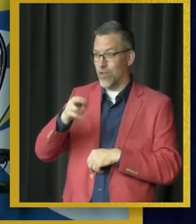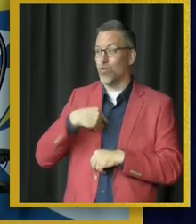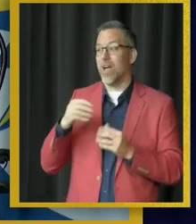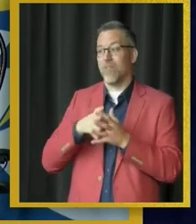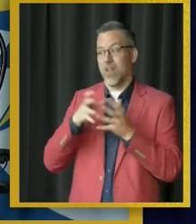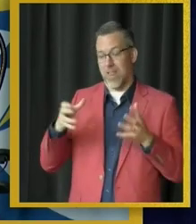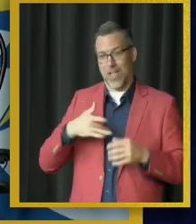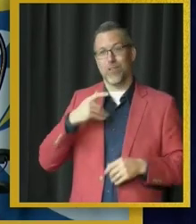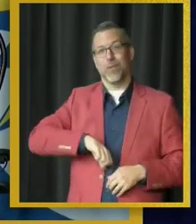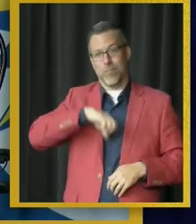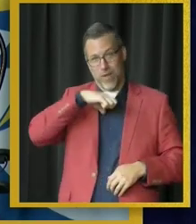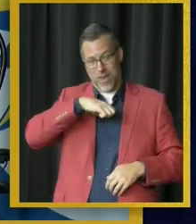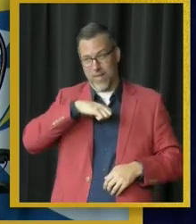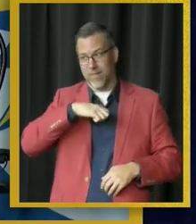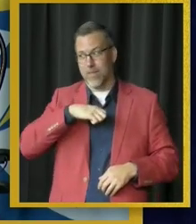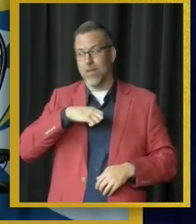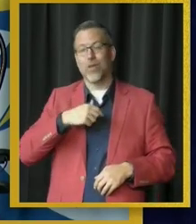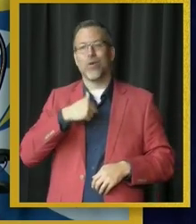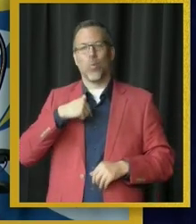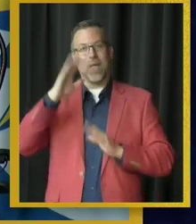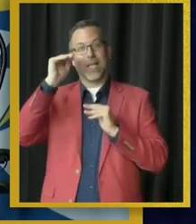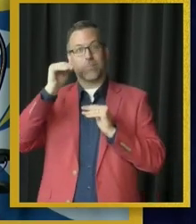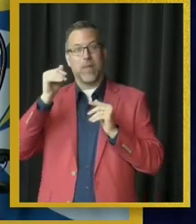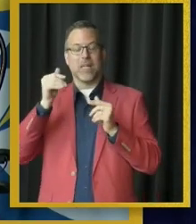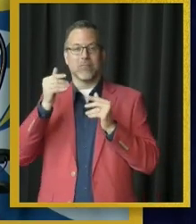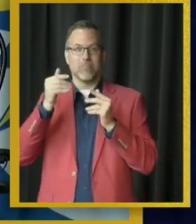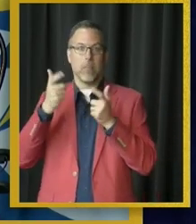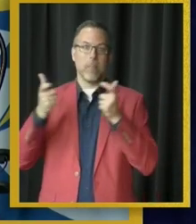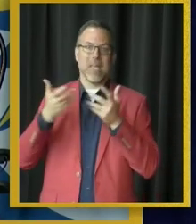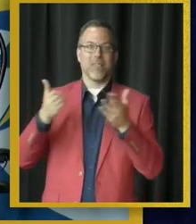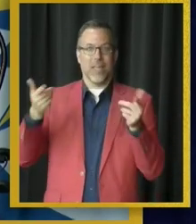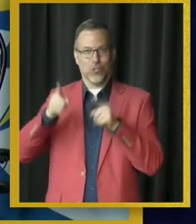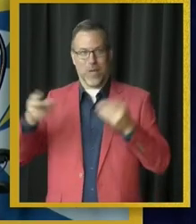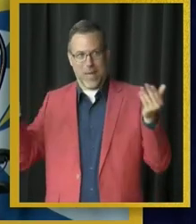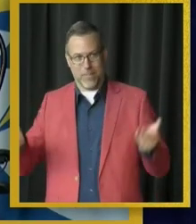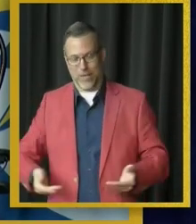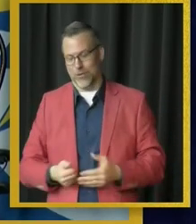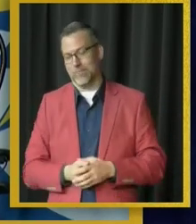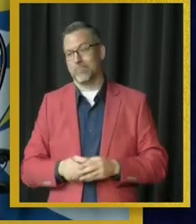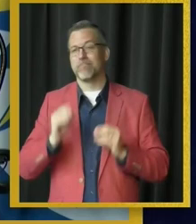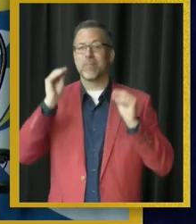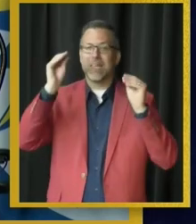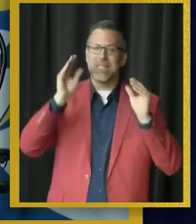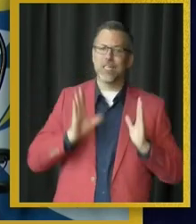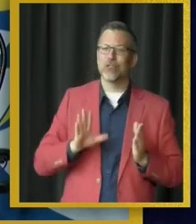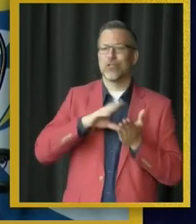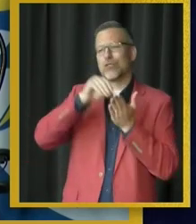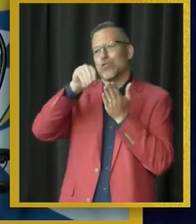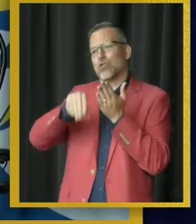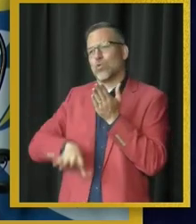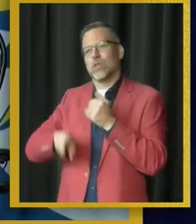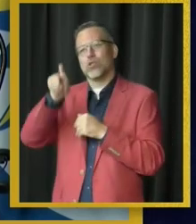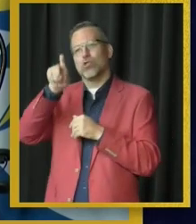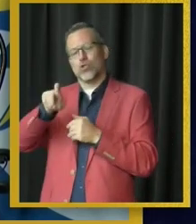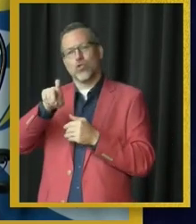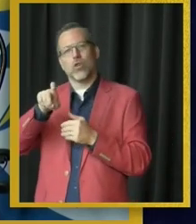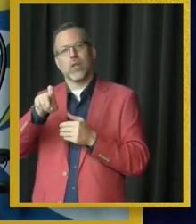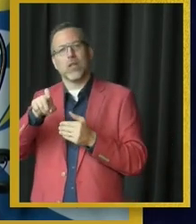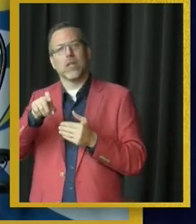big, big things in the years ahead. Teachers and students deserve to teach and learn